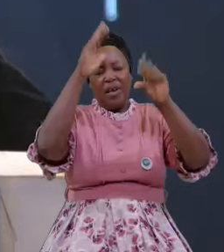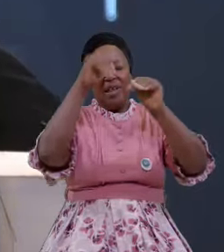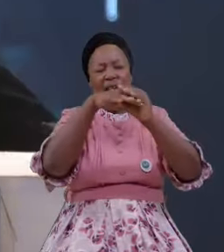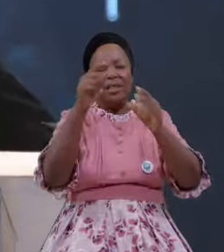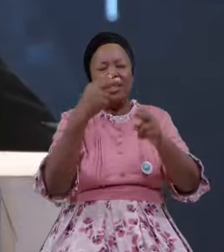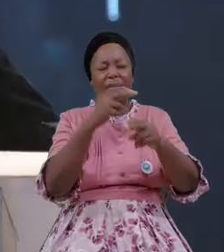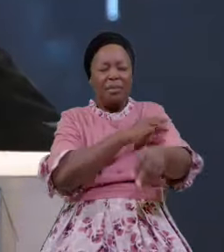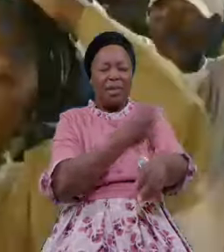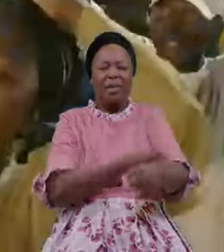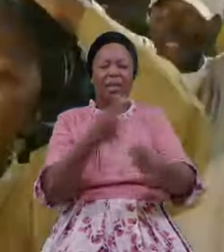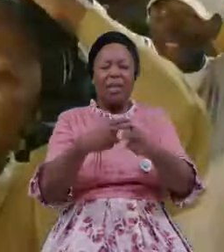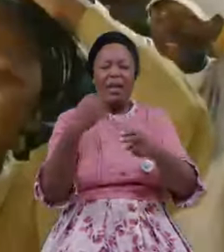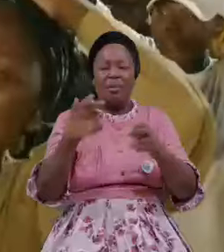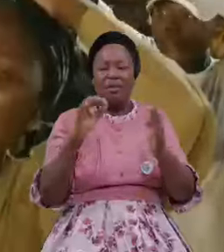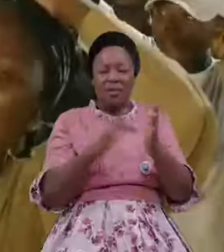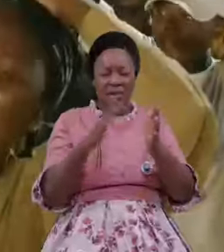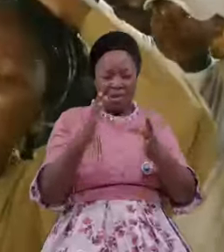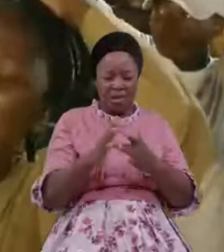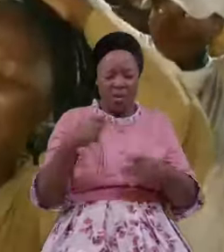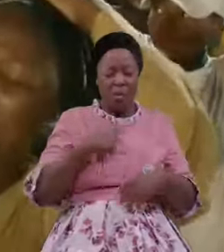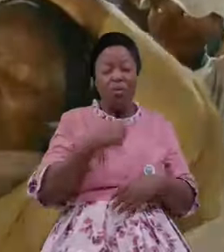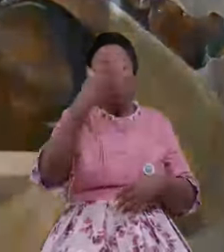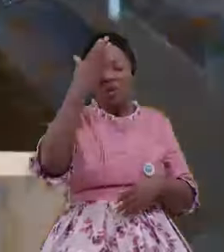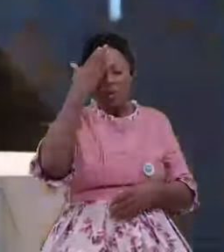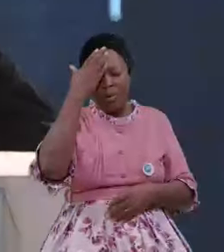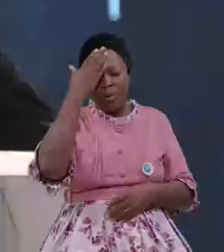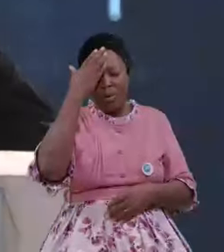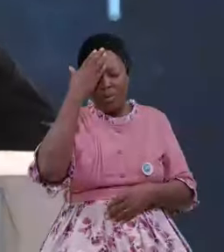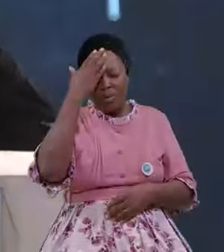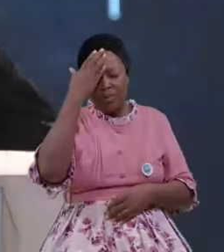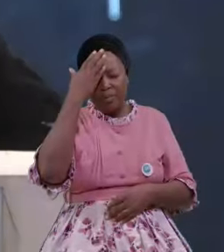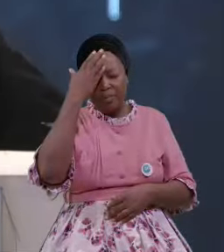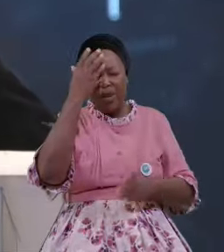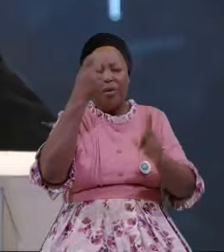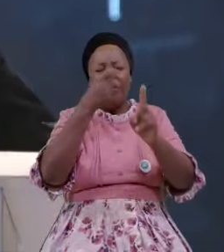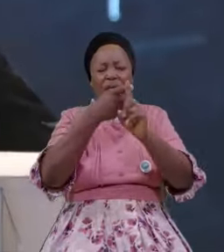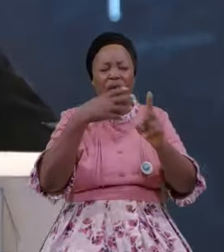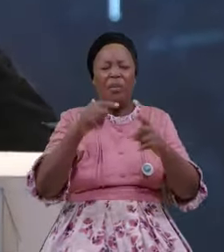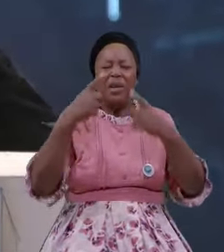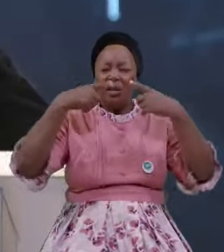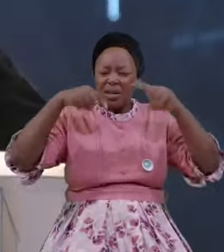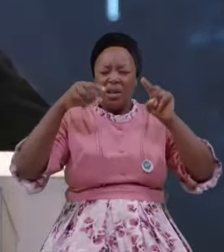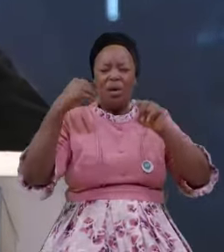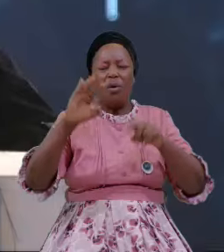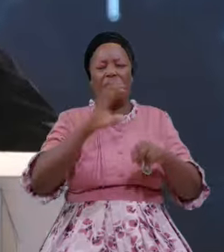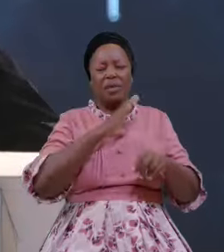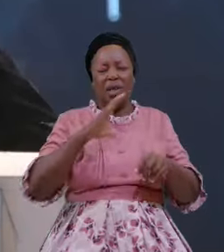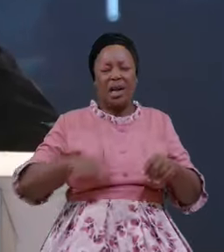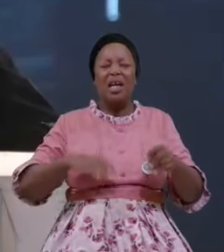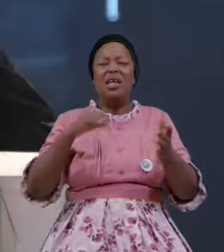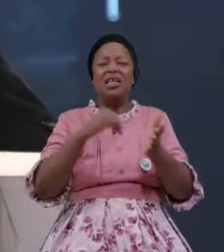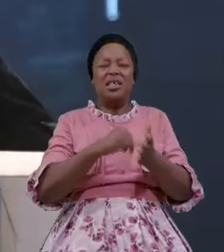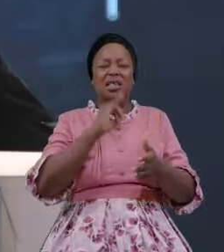Jesus, we know from the declaration of Christ, it is